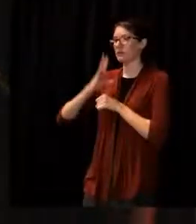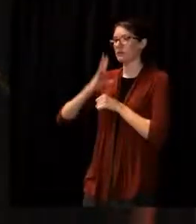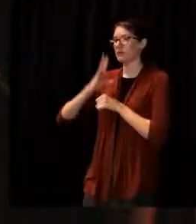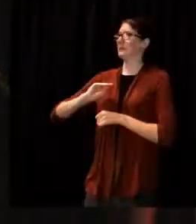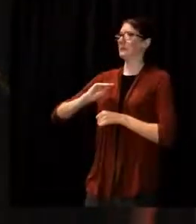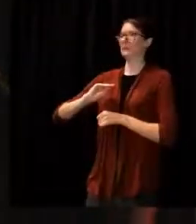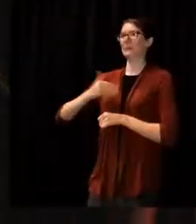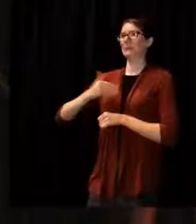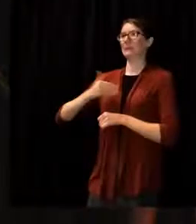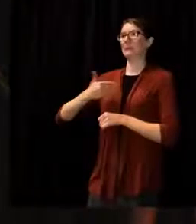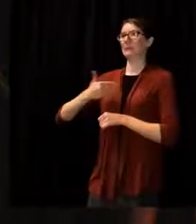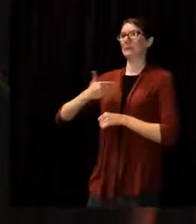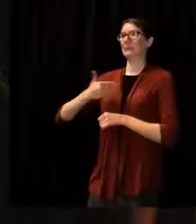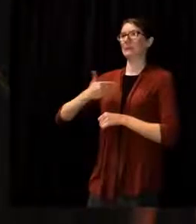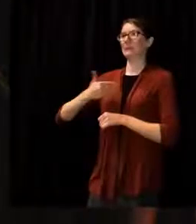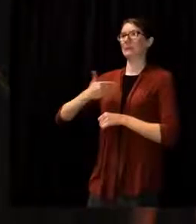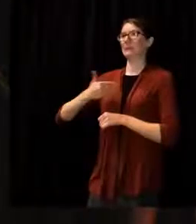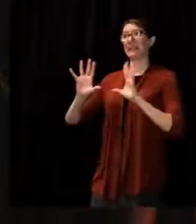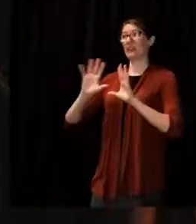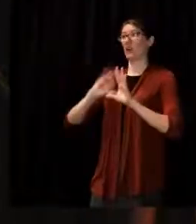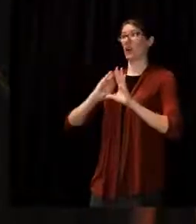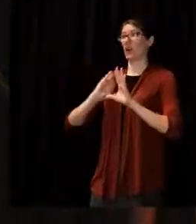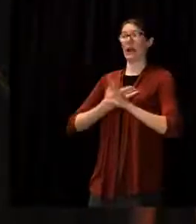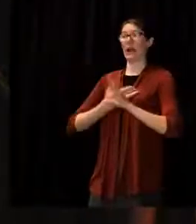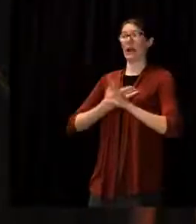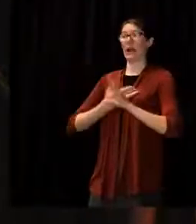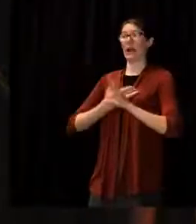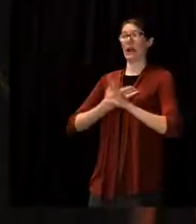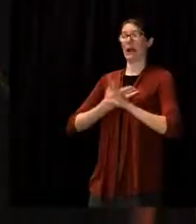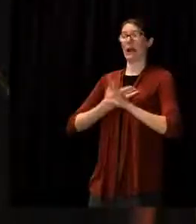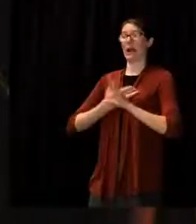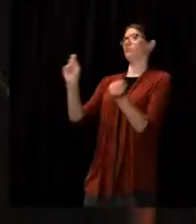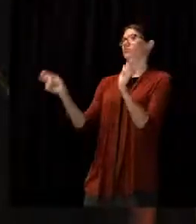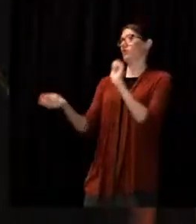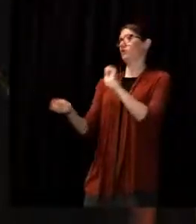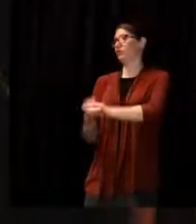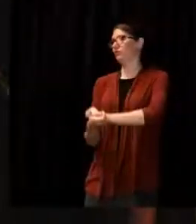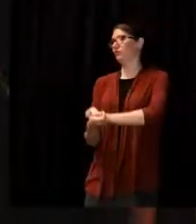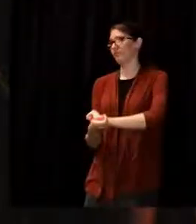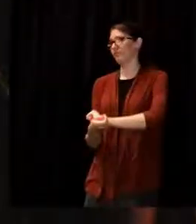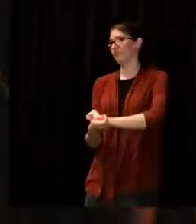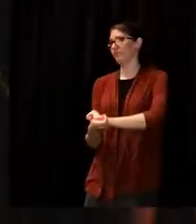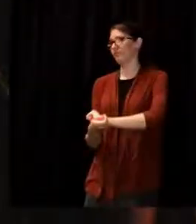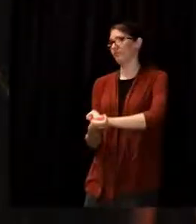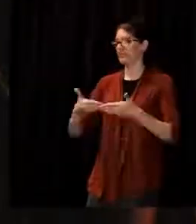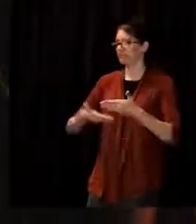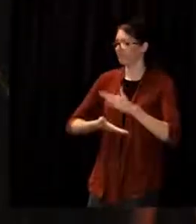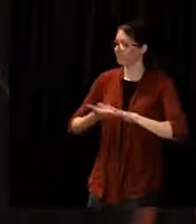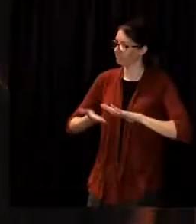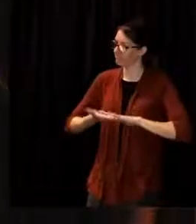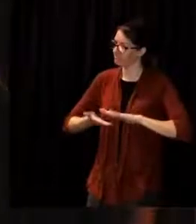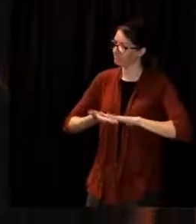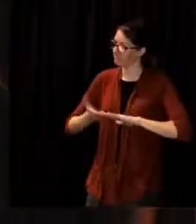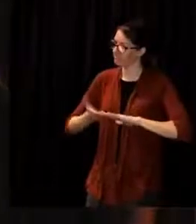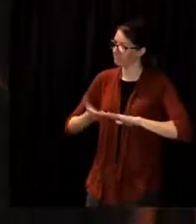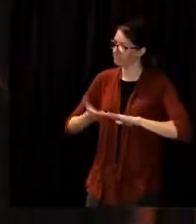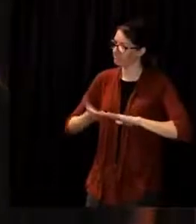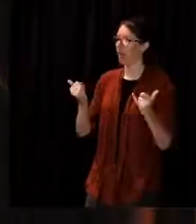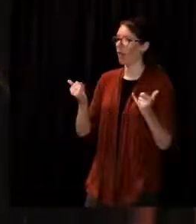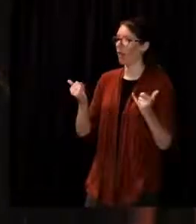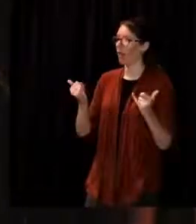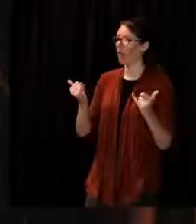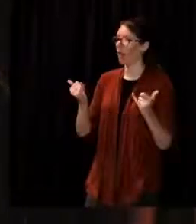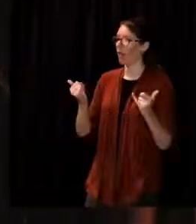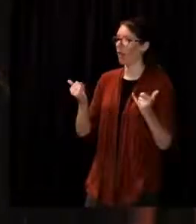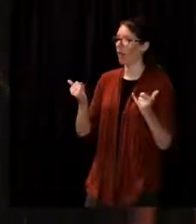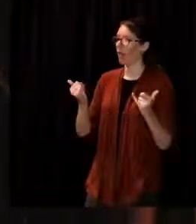very clear this is going to be a whole new world when we come out of this. Things are going to operate differently. And I felt in many ways like